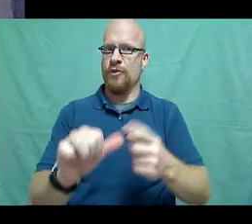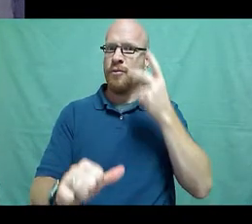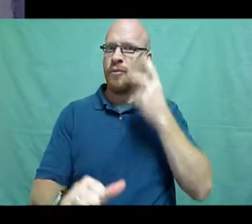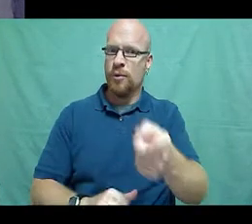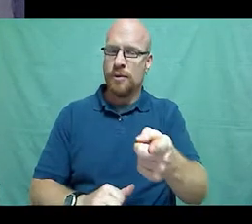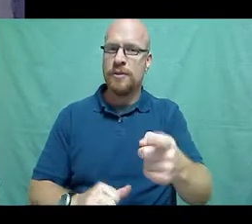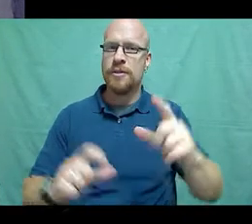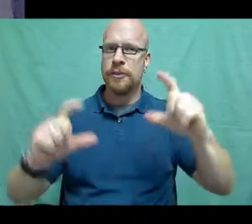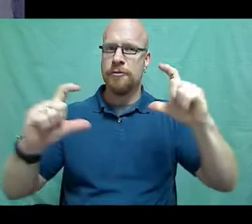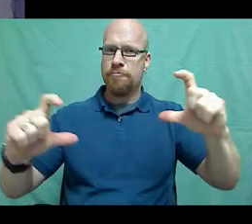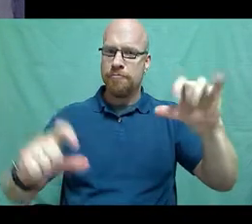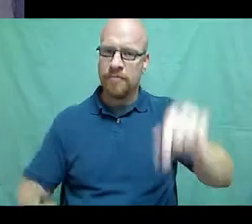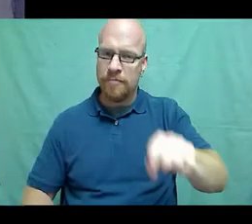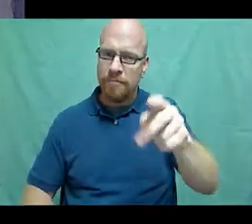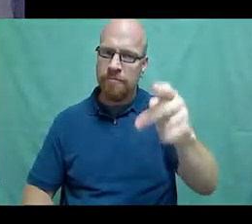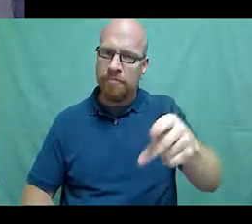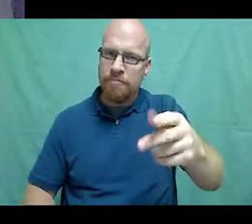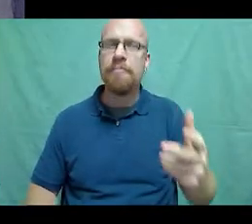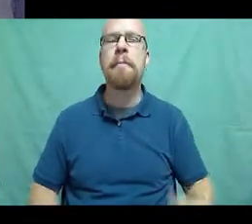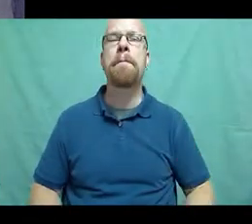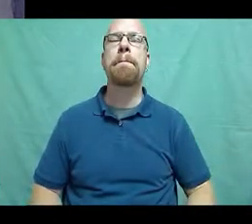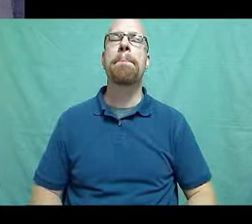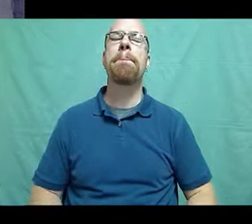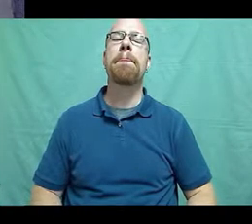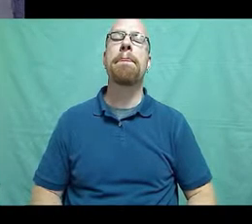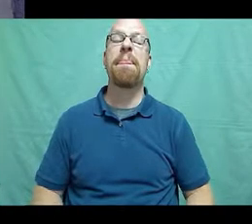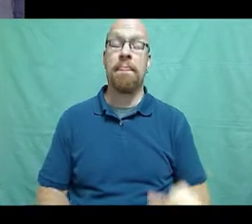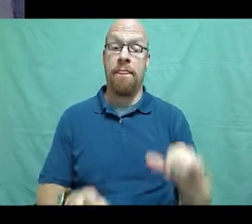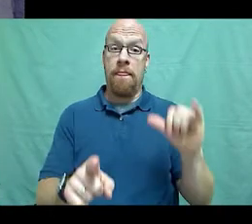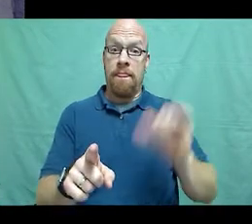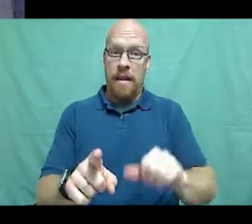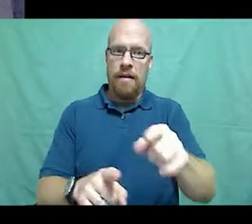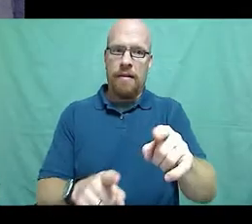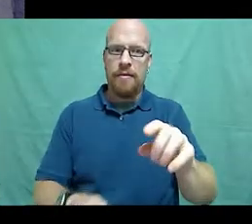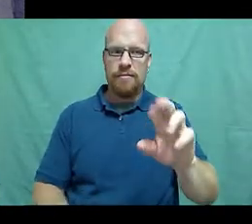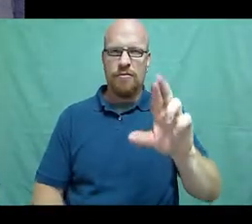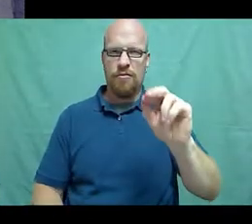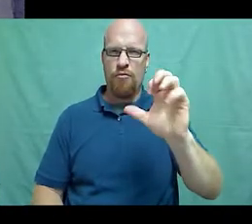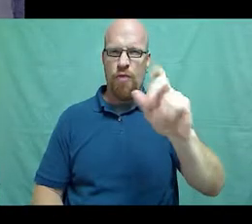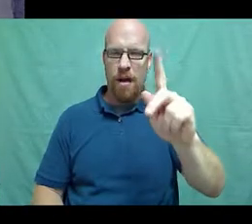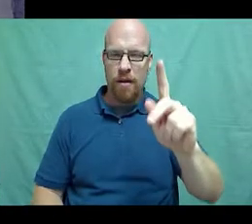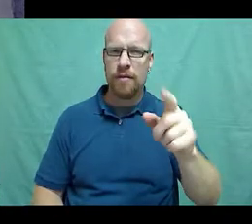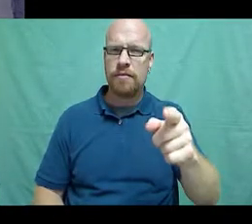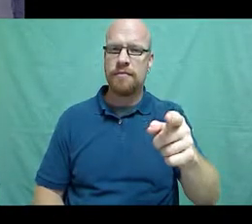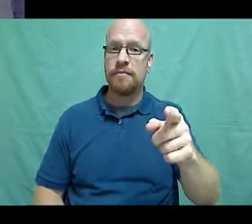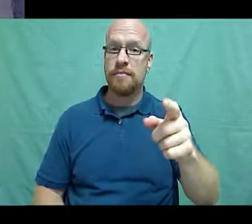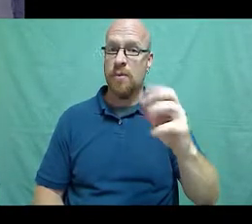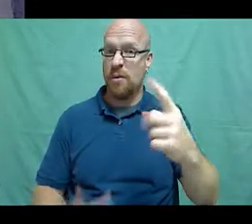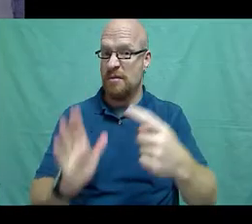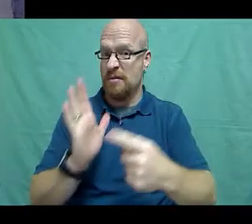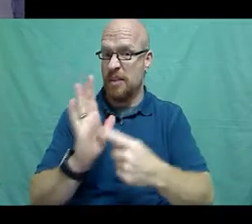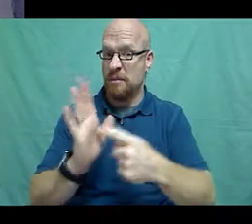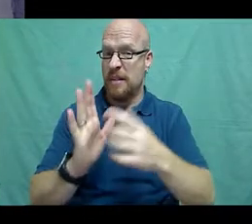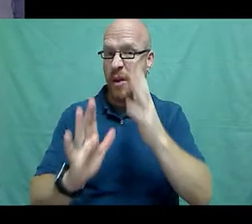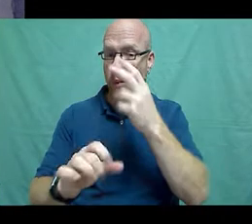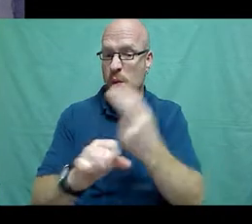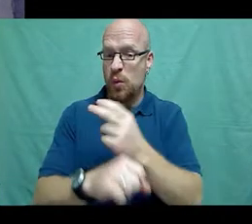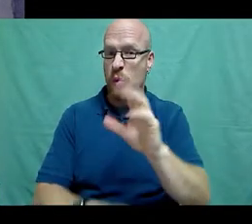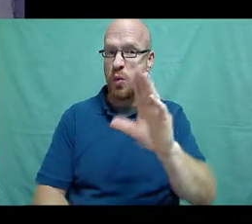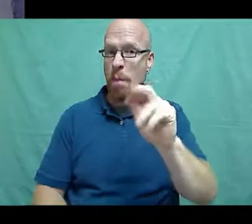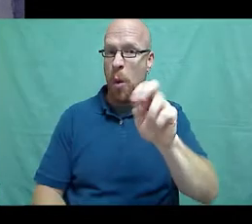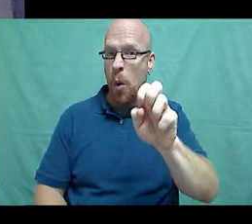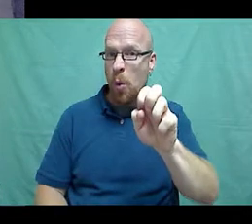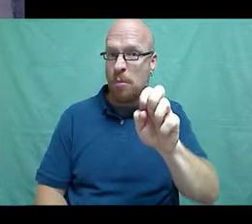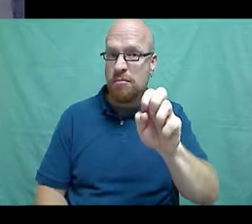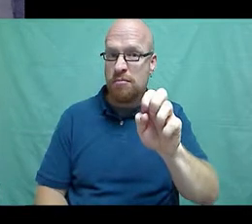As you can see, we have two large objects here with markings on them. These are rocks,